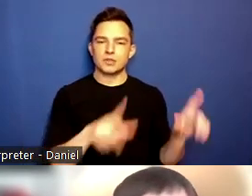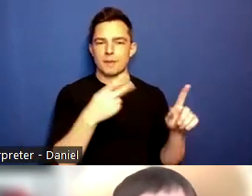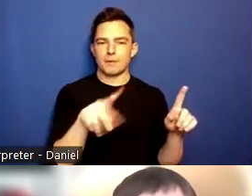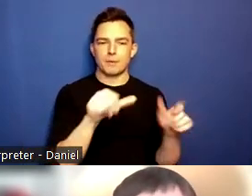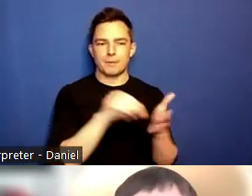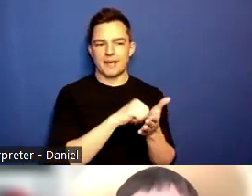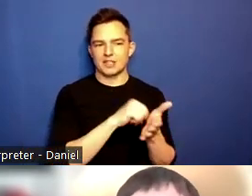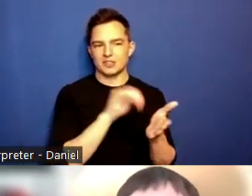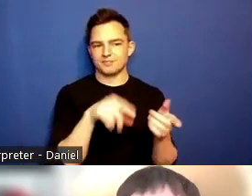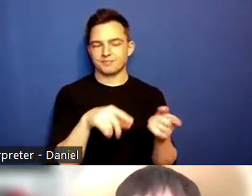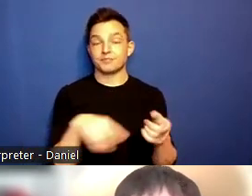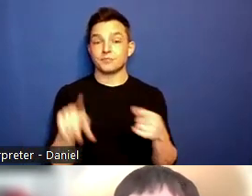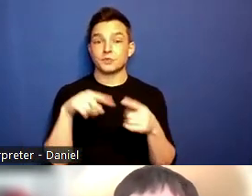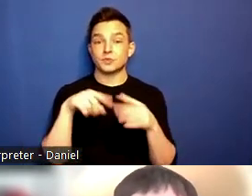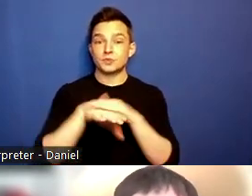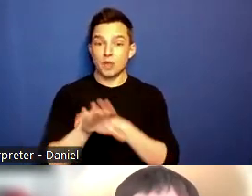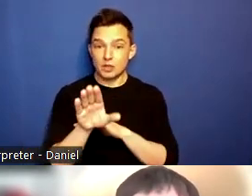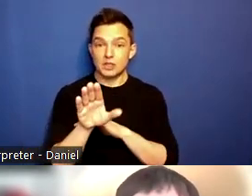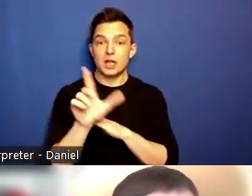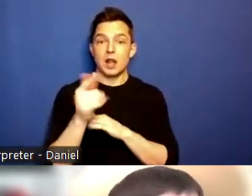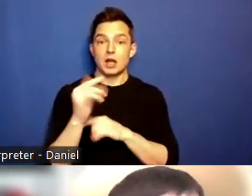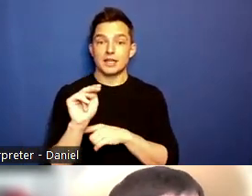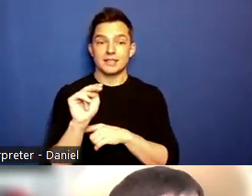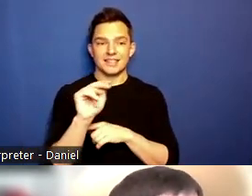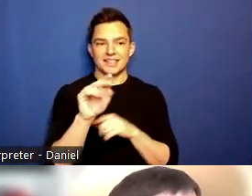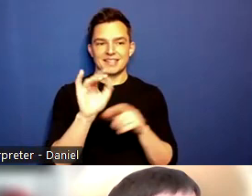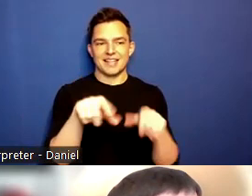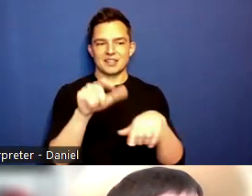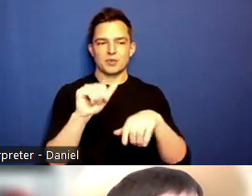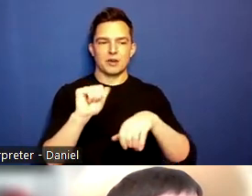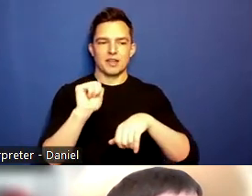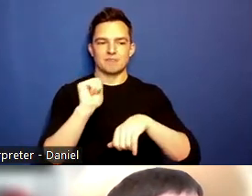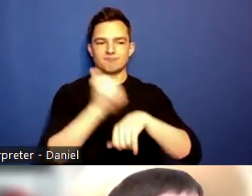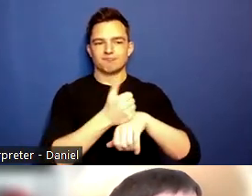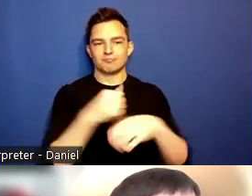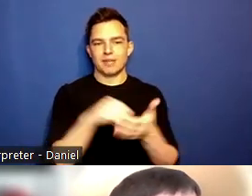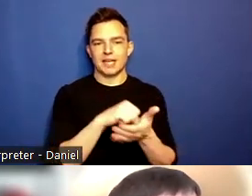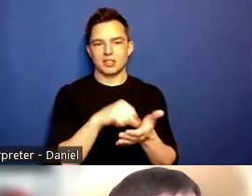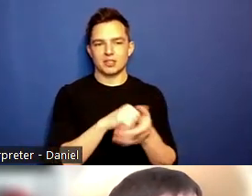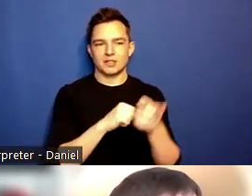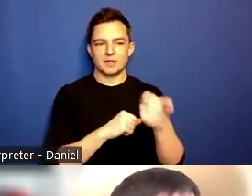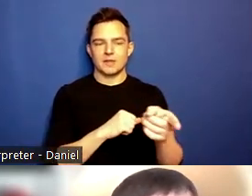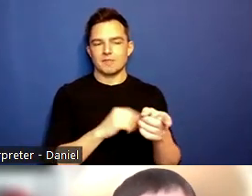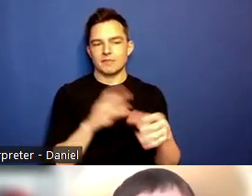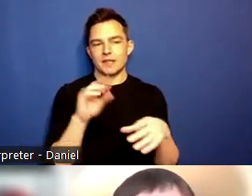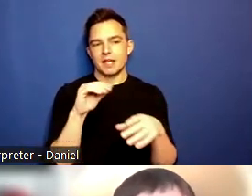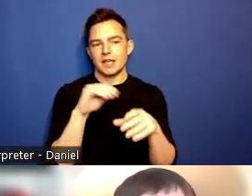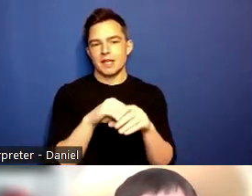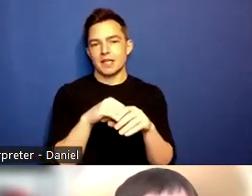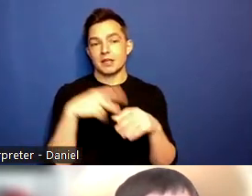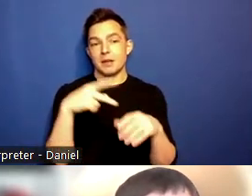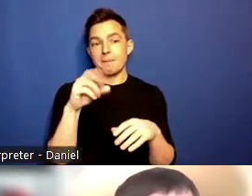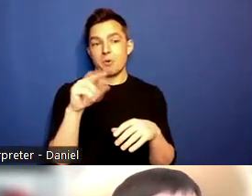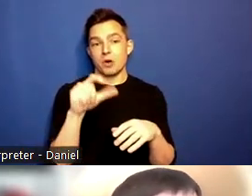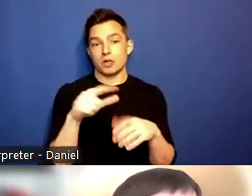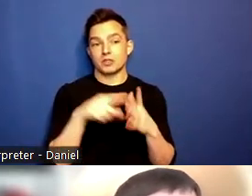you've logged in, you'll find yourself on this landing page. When you are in the portal, to start your